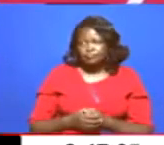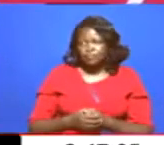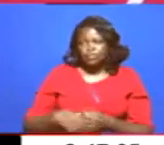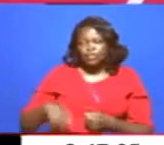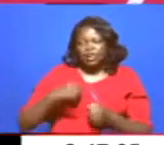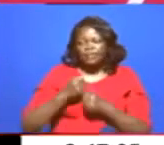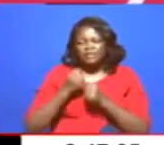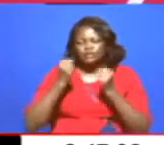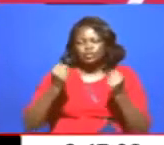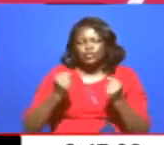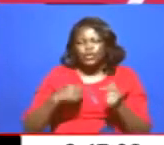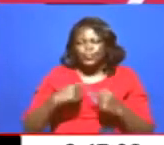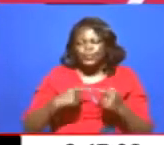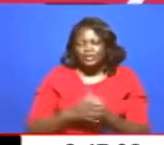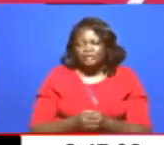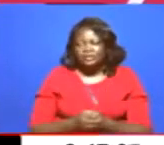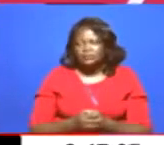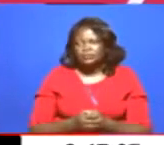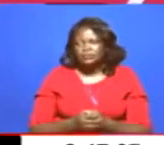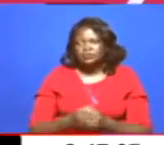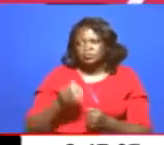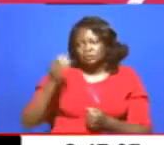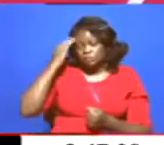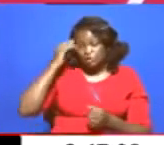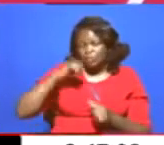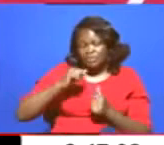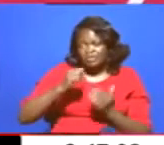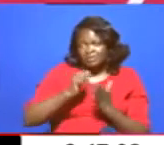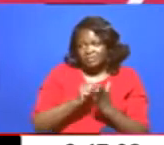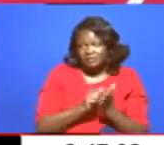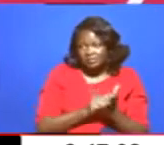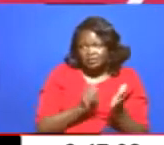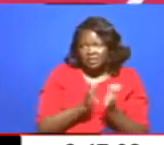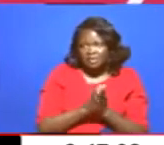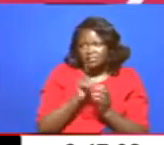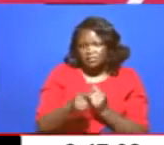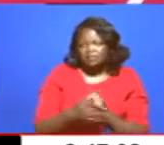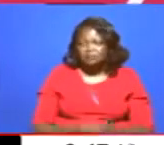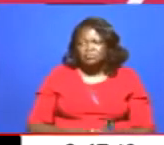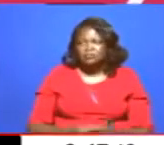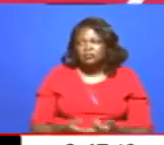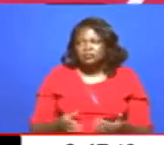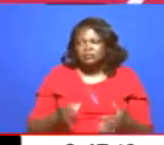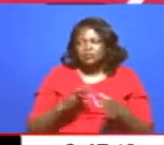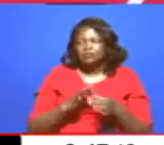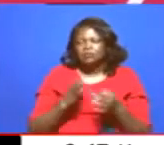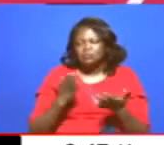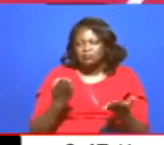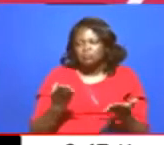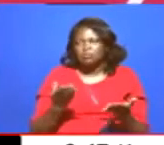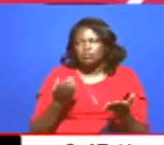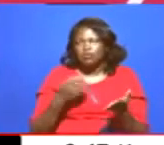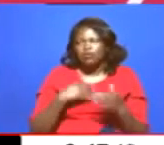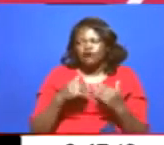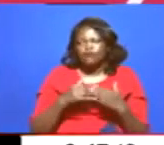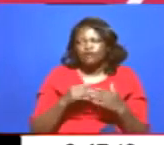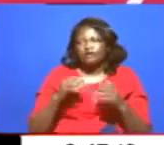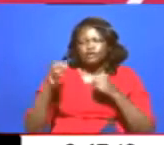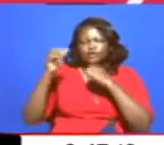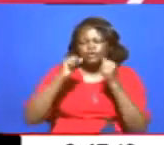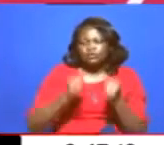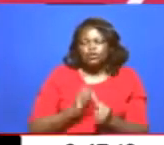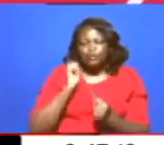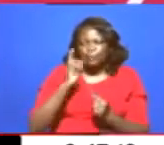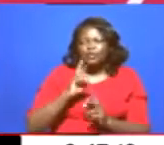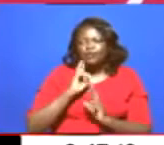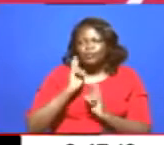strong progress, on these agendas, and this is a core part of our strategy and will be